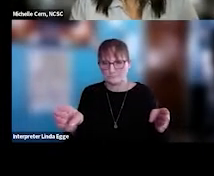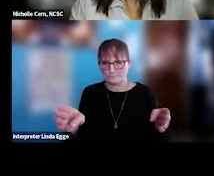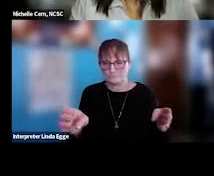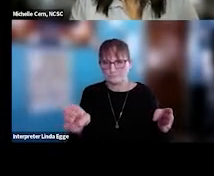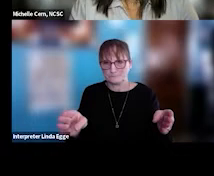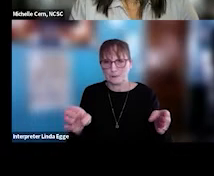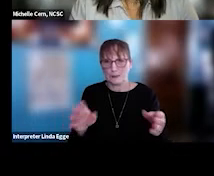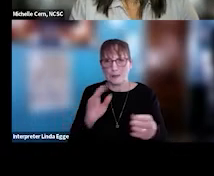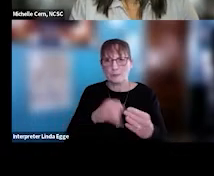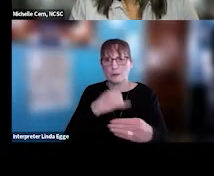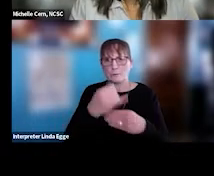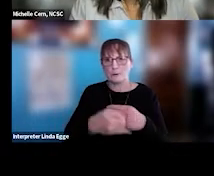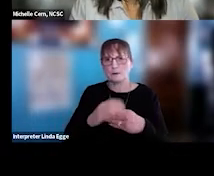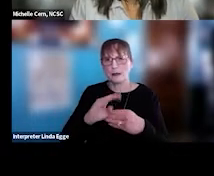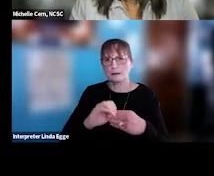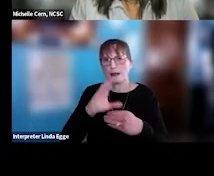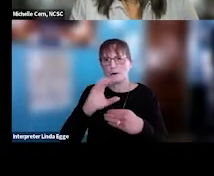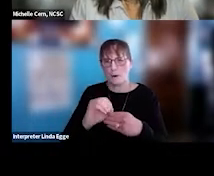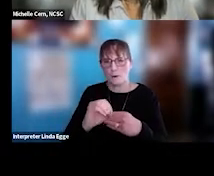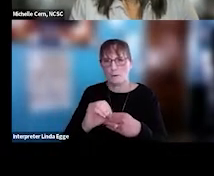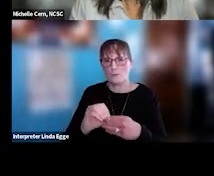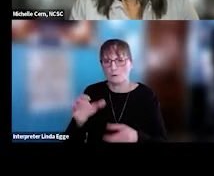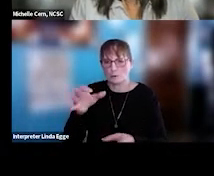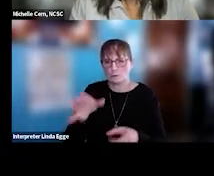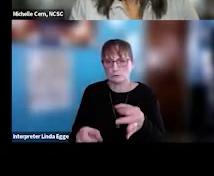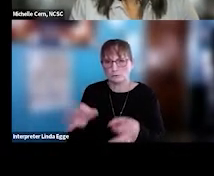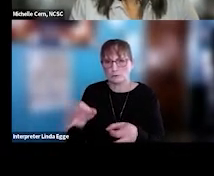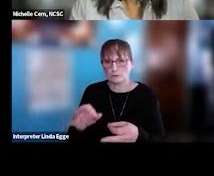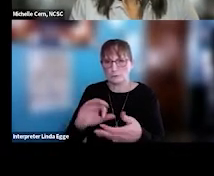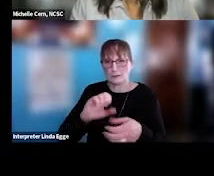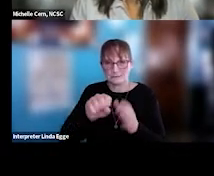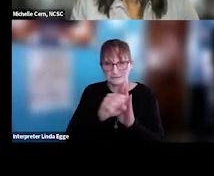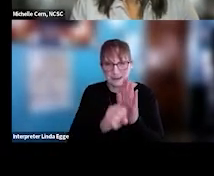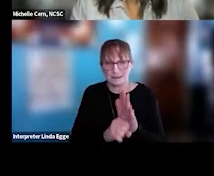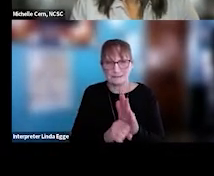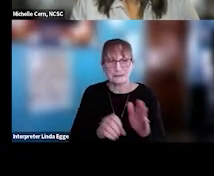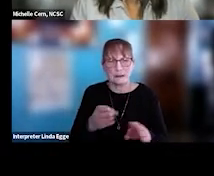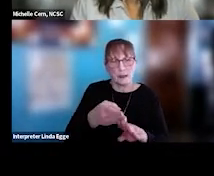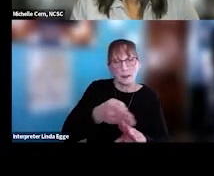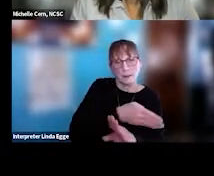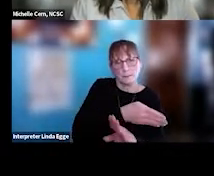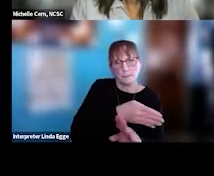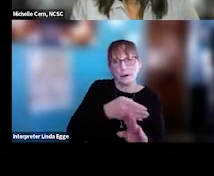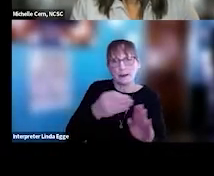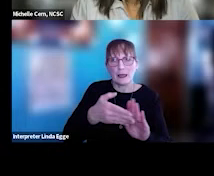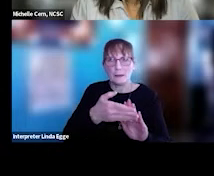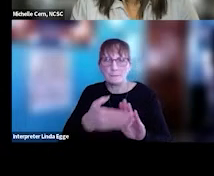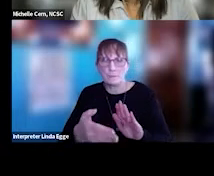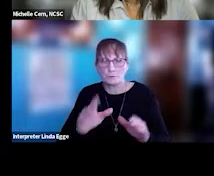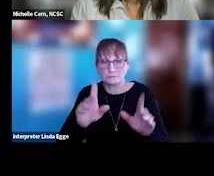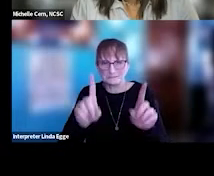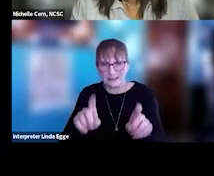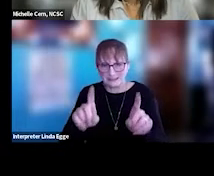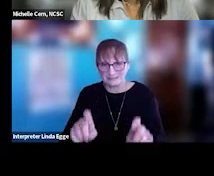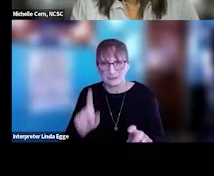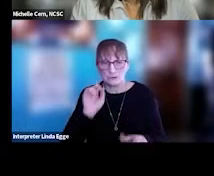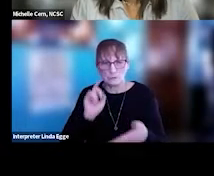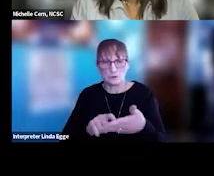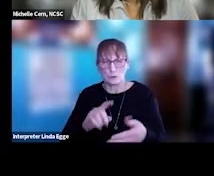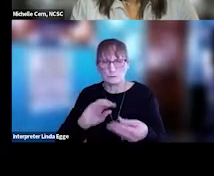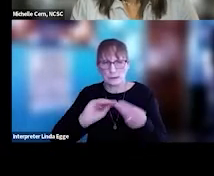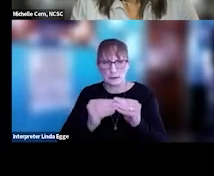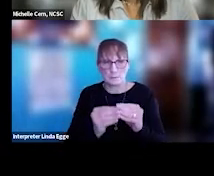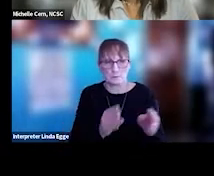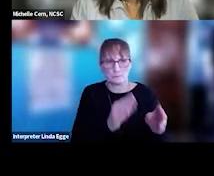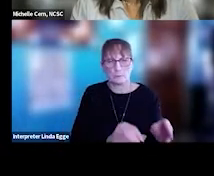the Project Echo for the Judiciary states, looking at pretest and post-test respondents, you can see the numbers across from